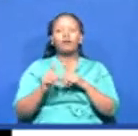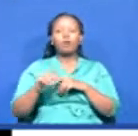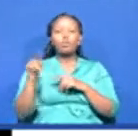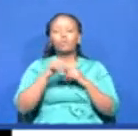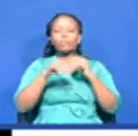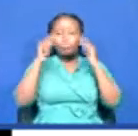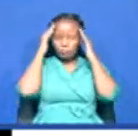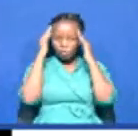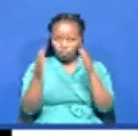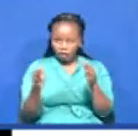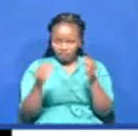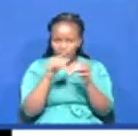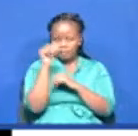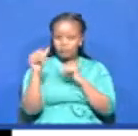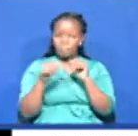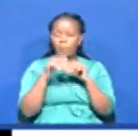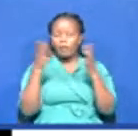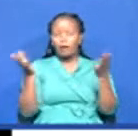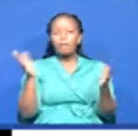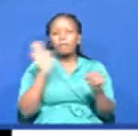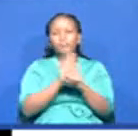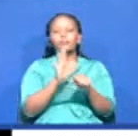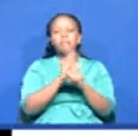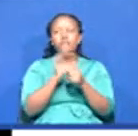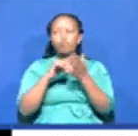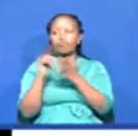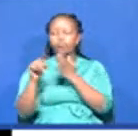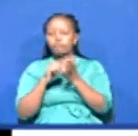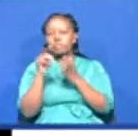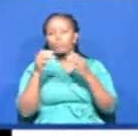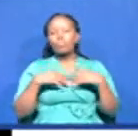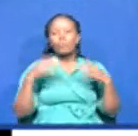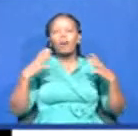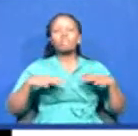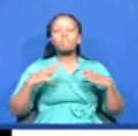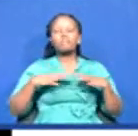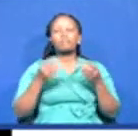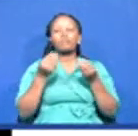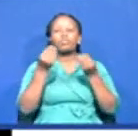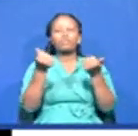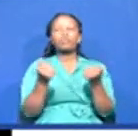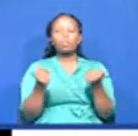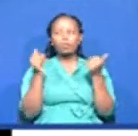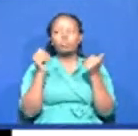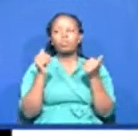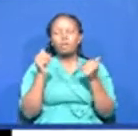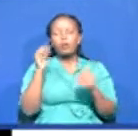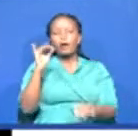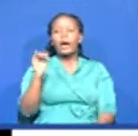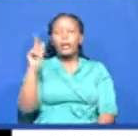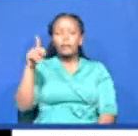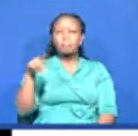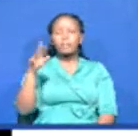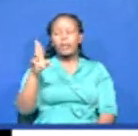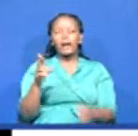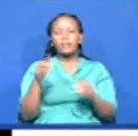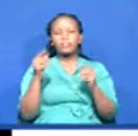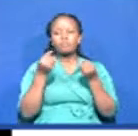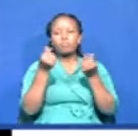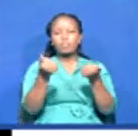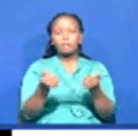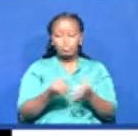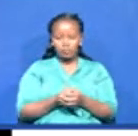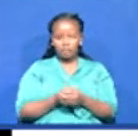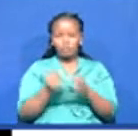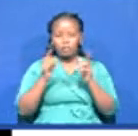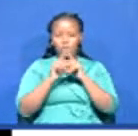of offences to ensure quick resolution to IPR disputes which arise from time to time. I would like to take